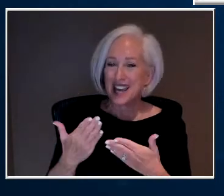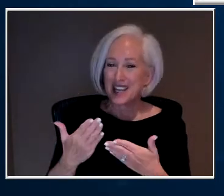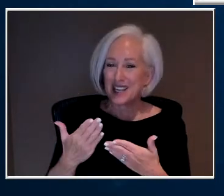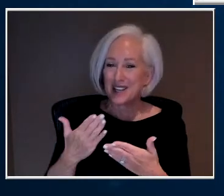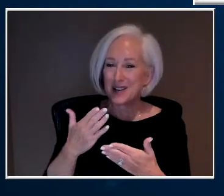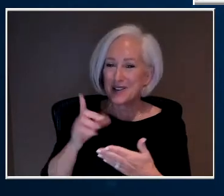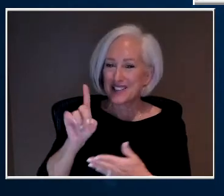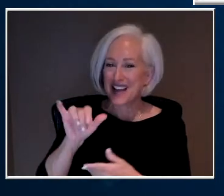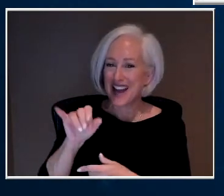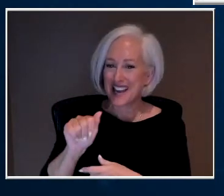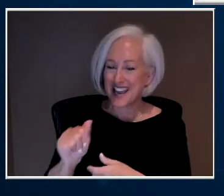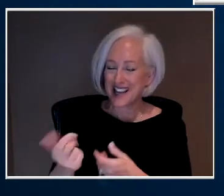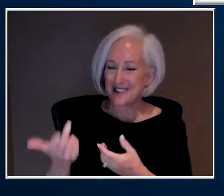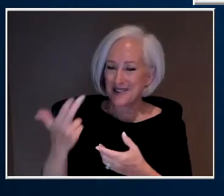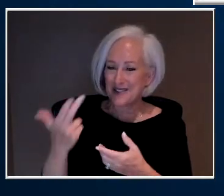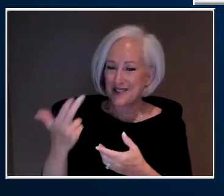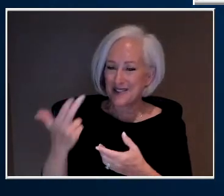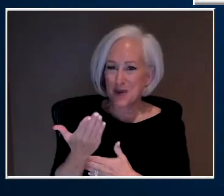join us.